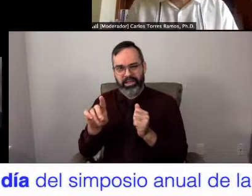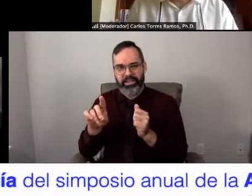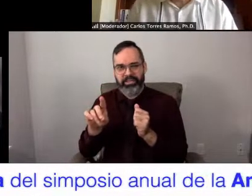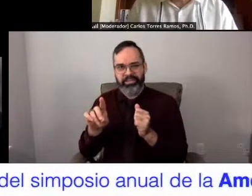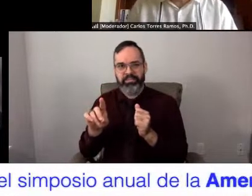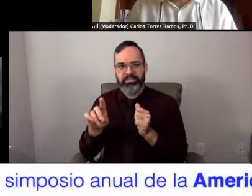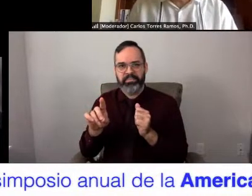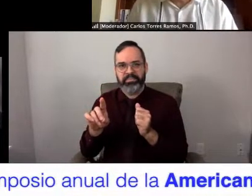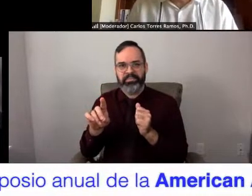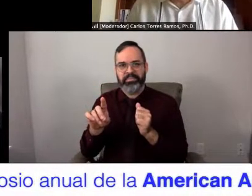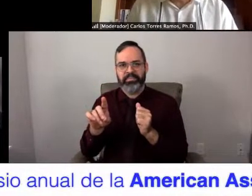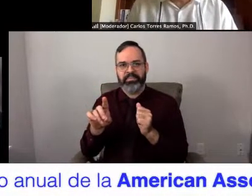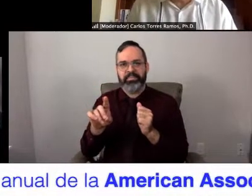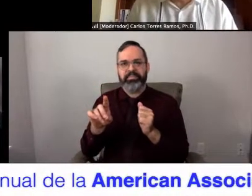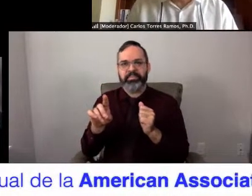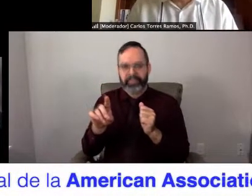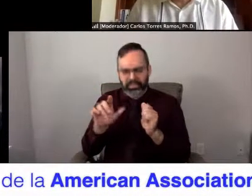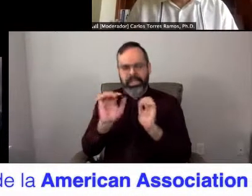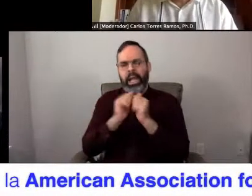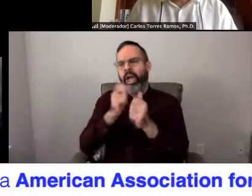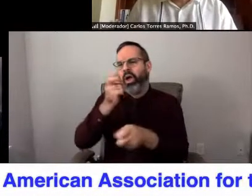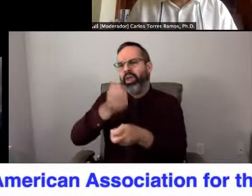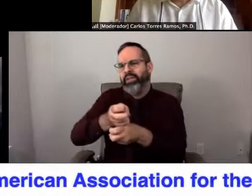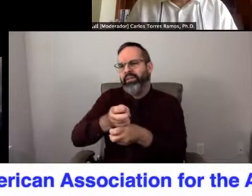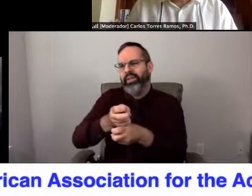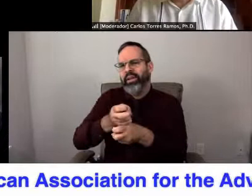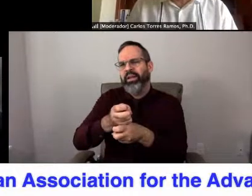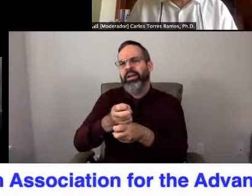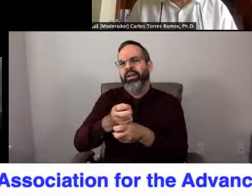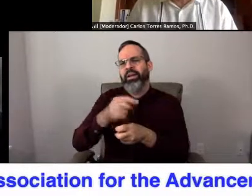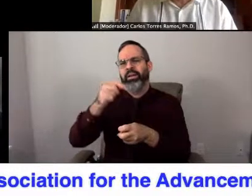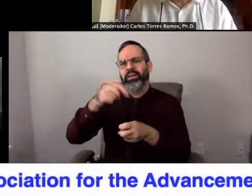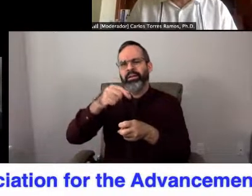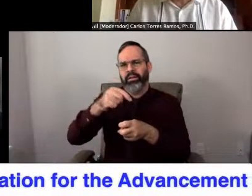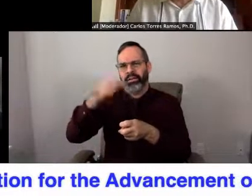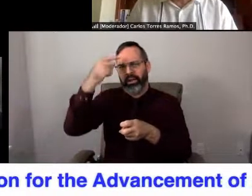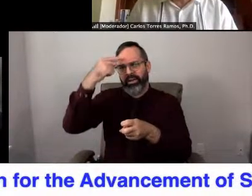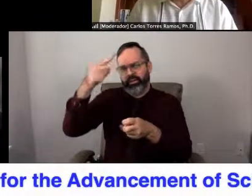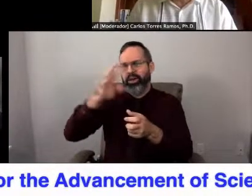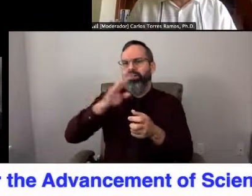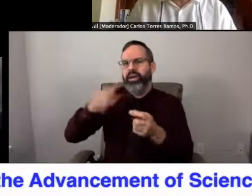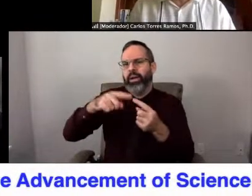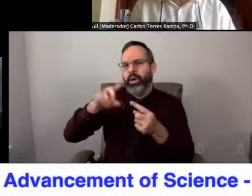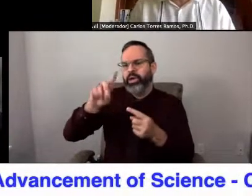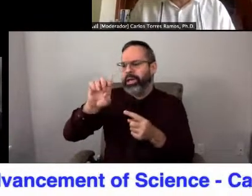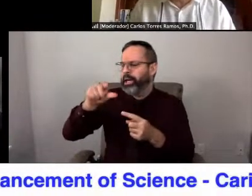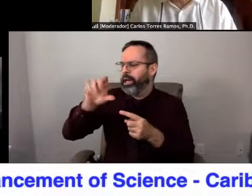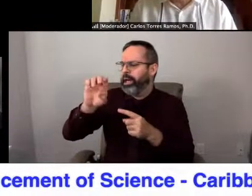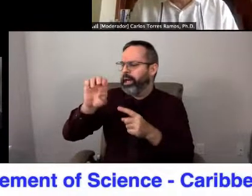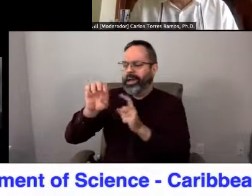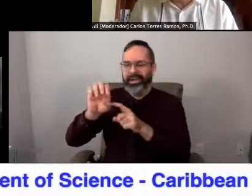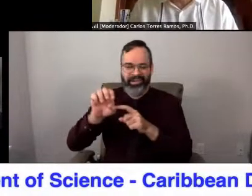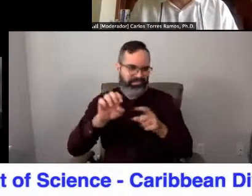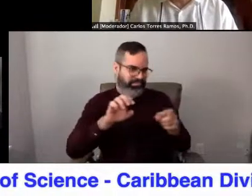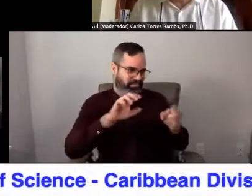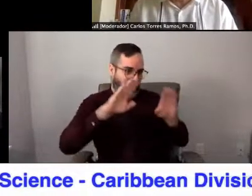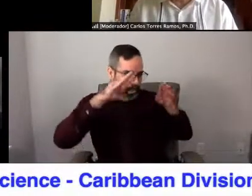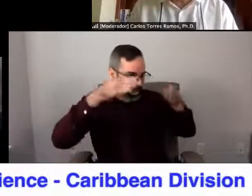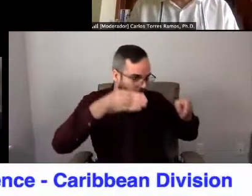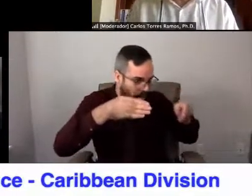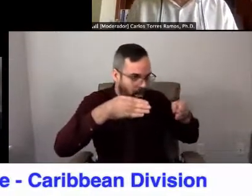is how easy or how difficult it is to talk about dengue when we are dealing with